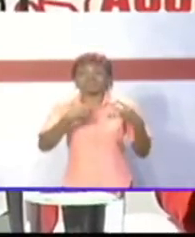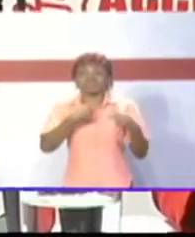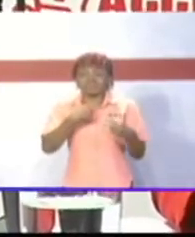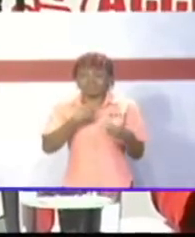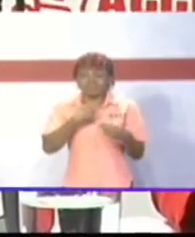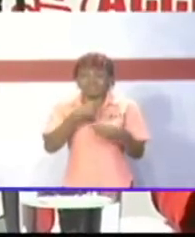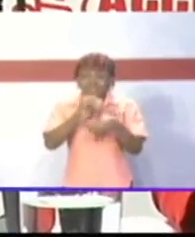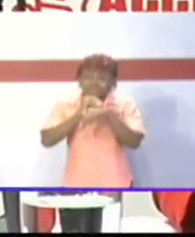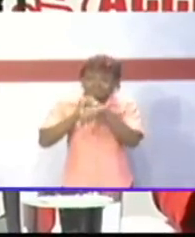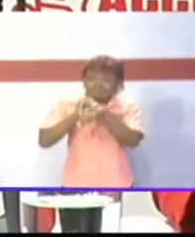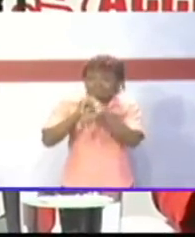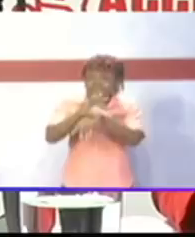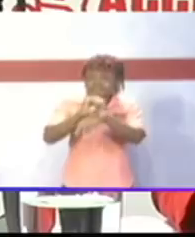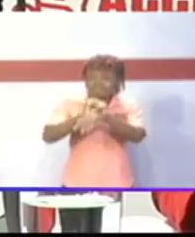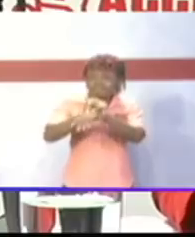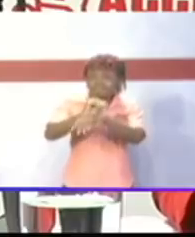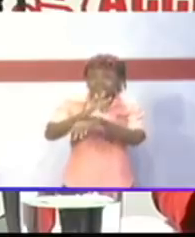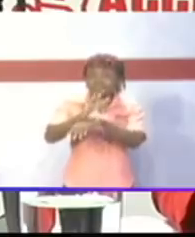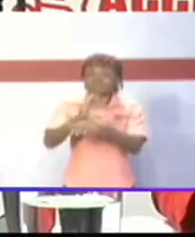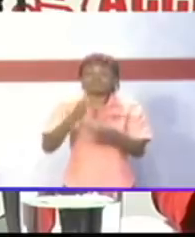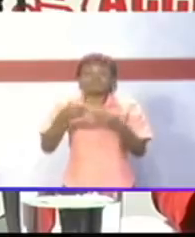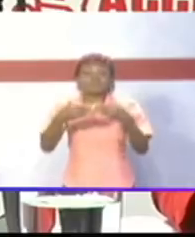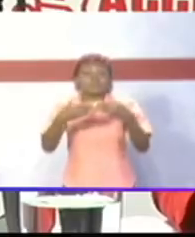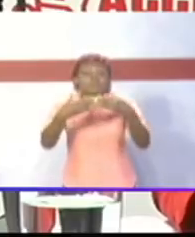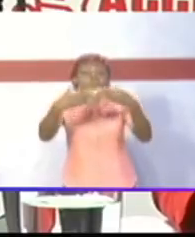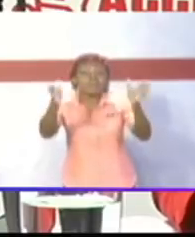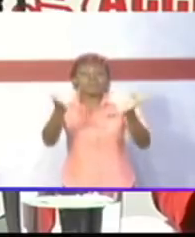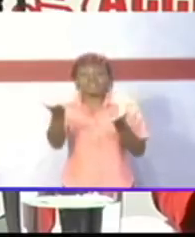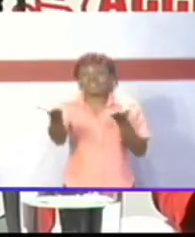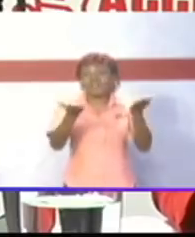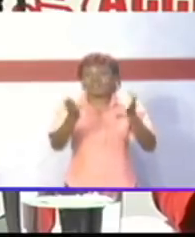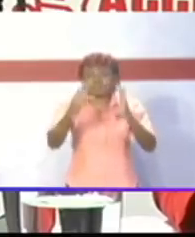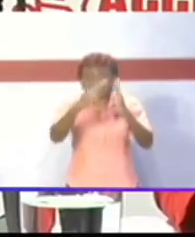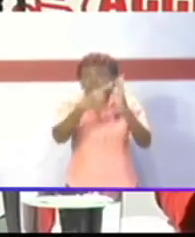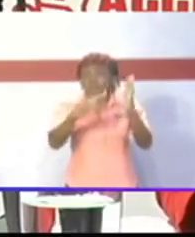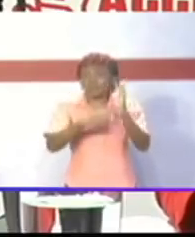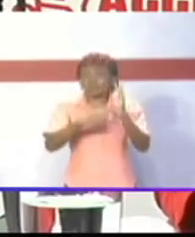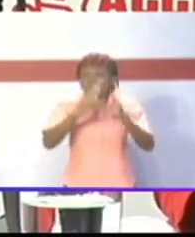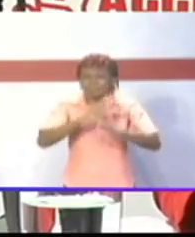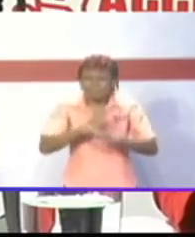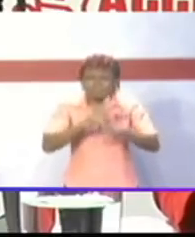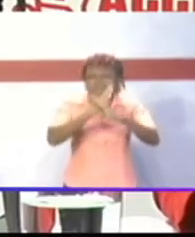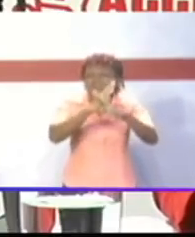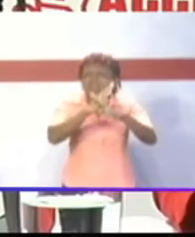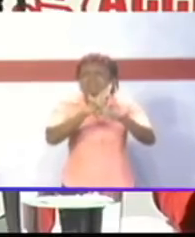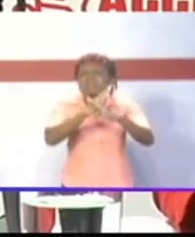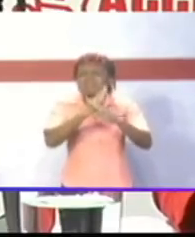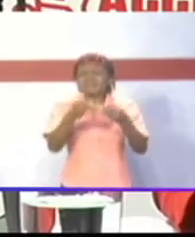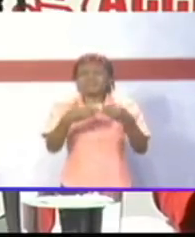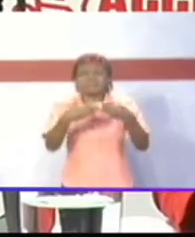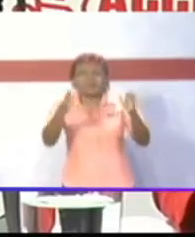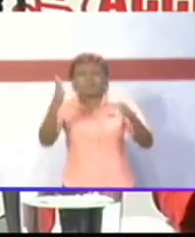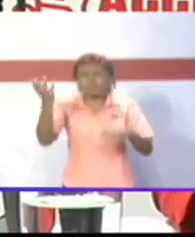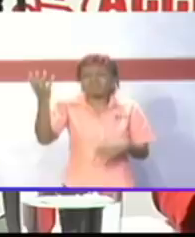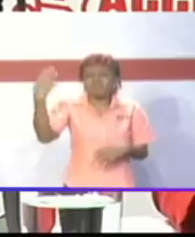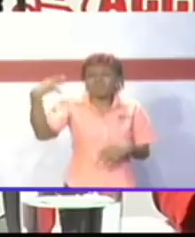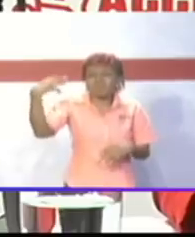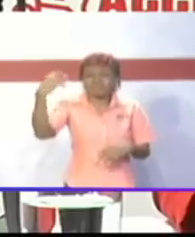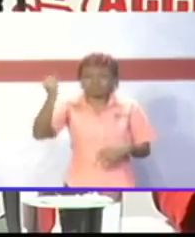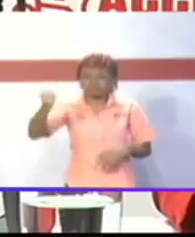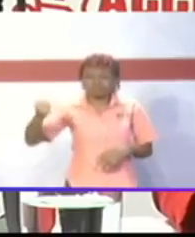public service regulations do not debar a public officer from taking up a board appointment as long as